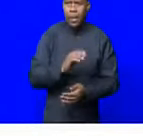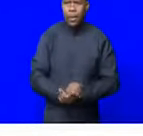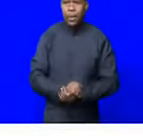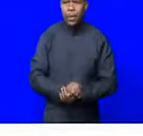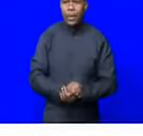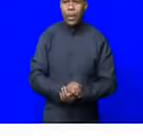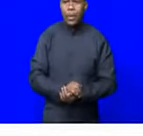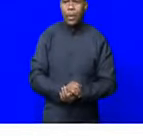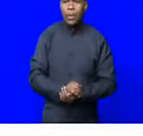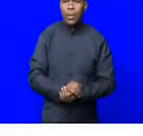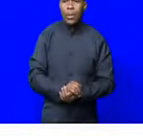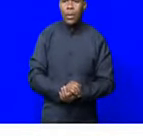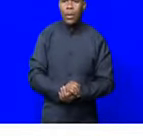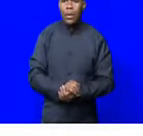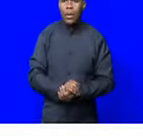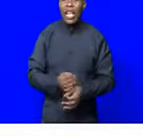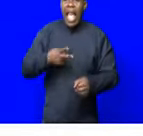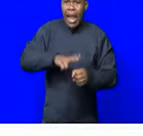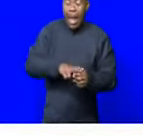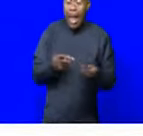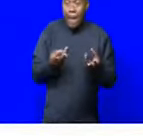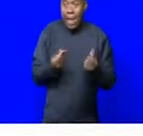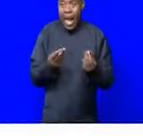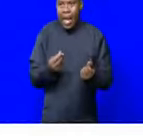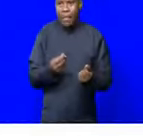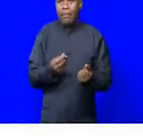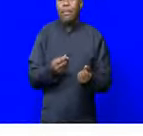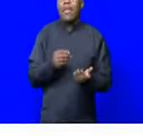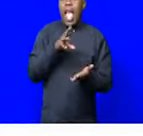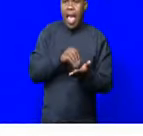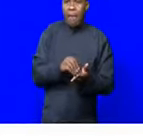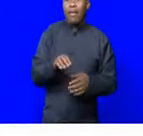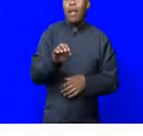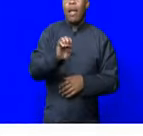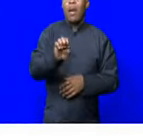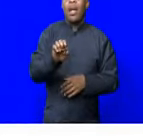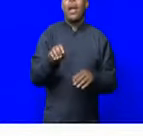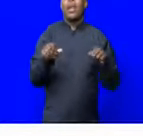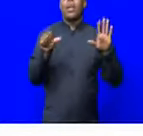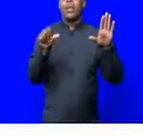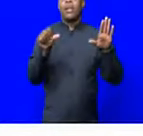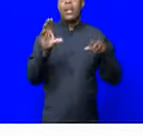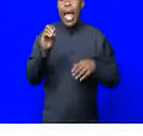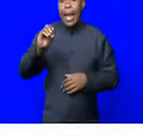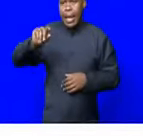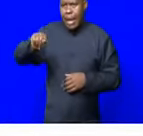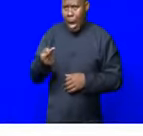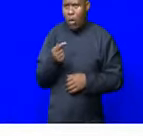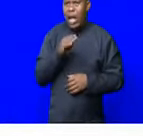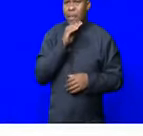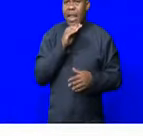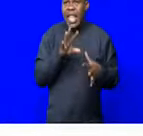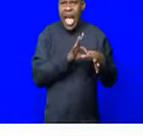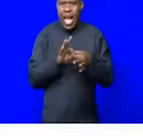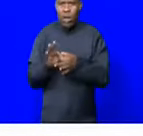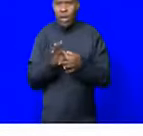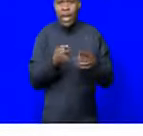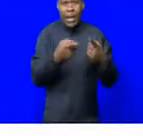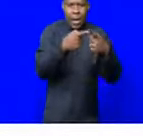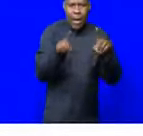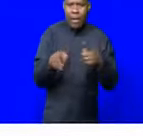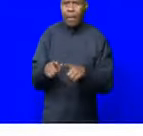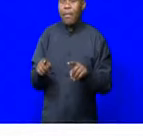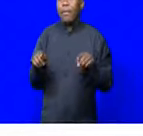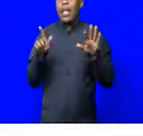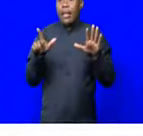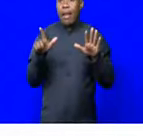have a sum of exactly 600,000 that will go into distribute